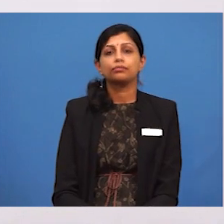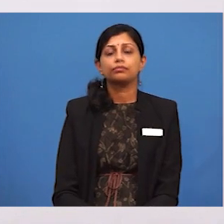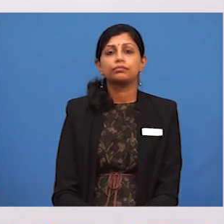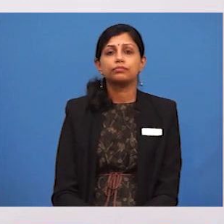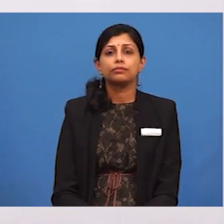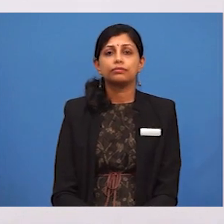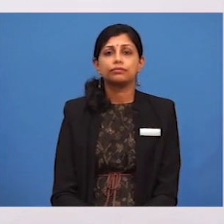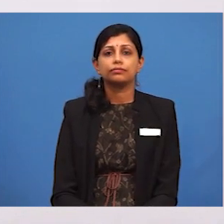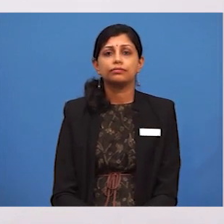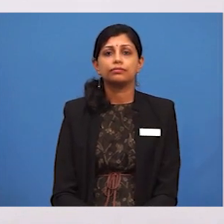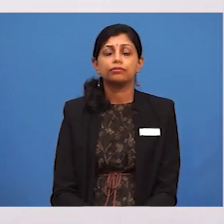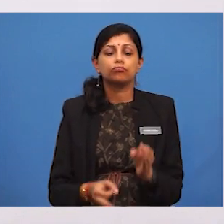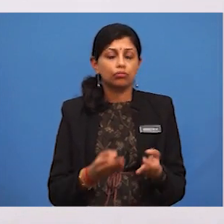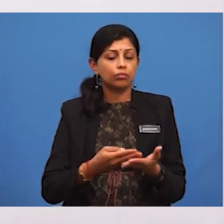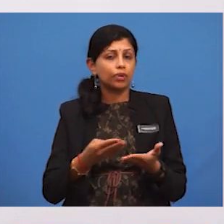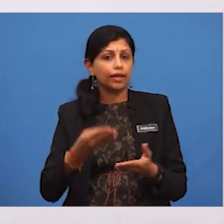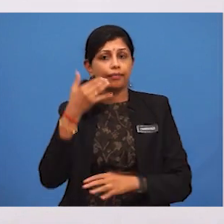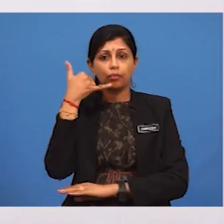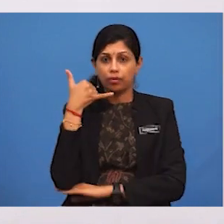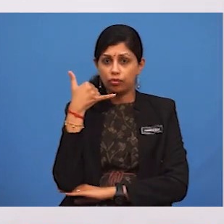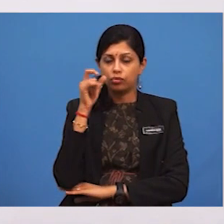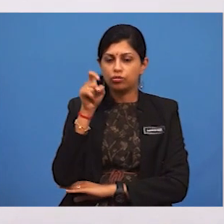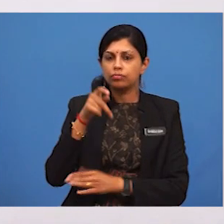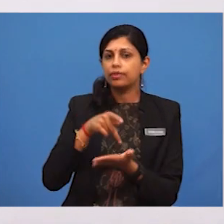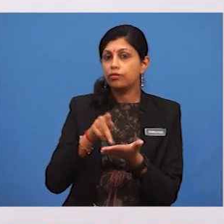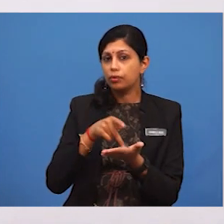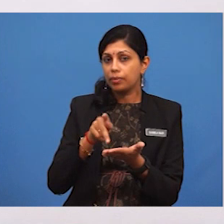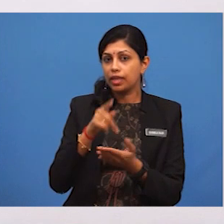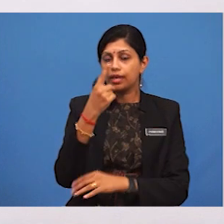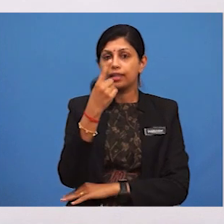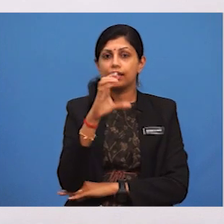If you buy the mobile phone, you have to pay